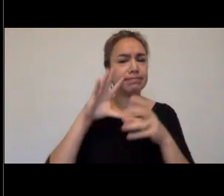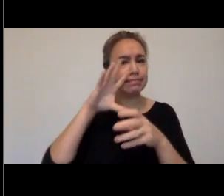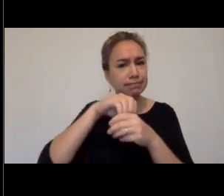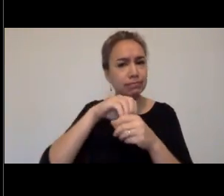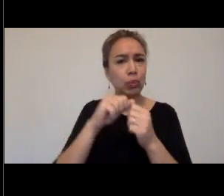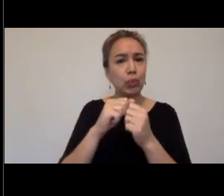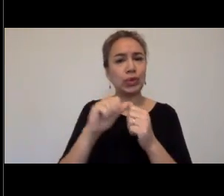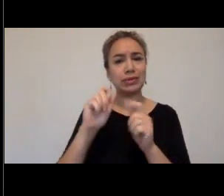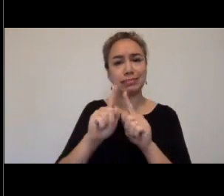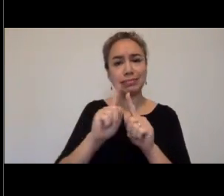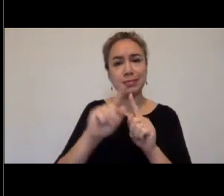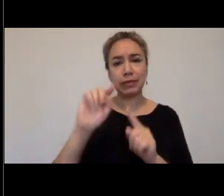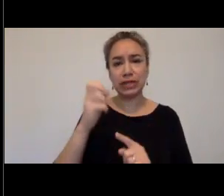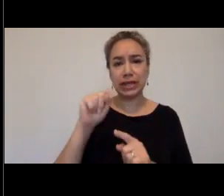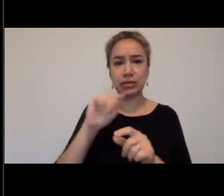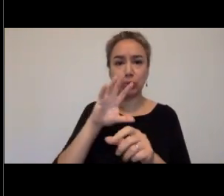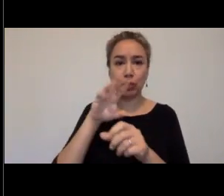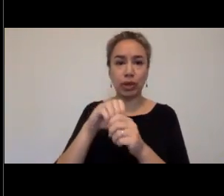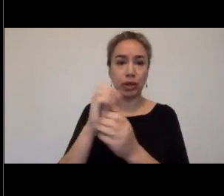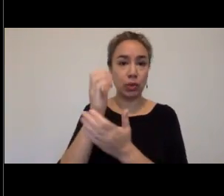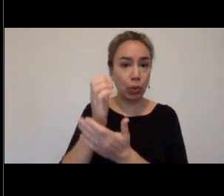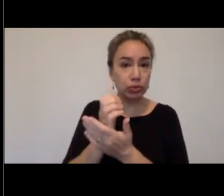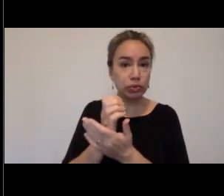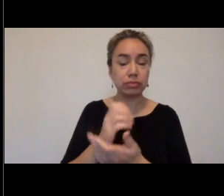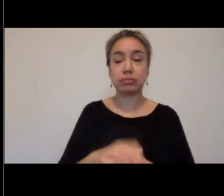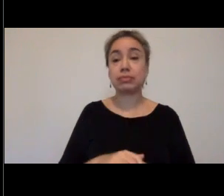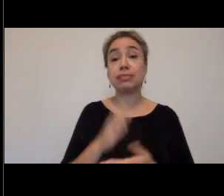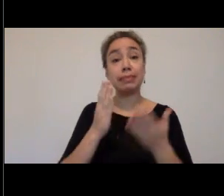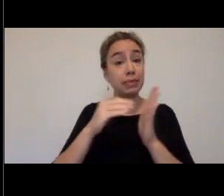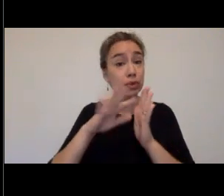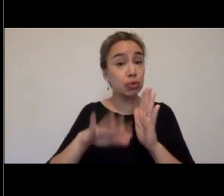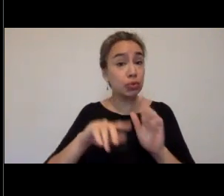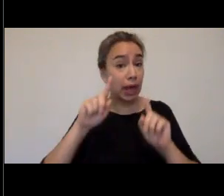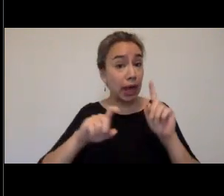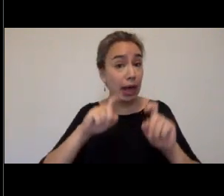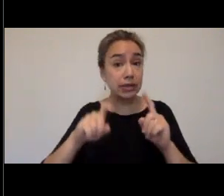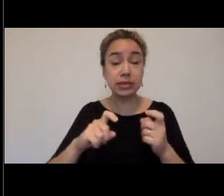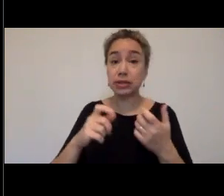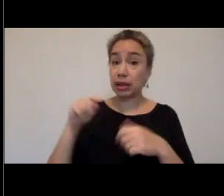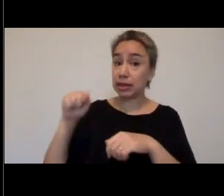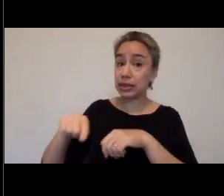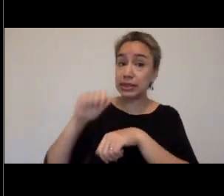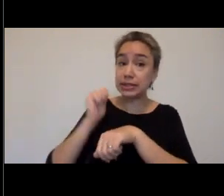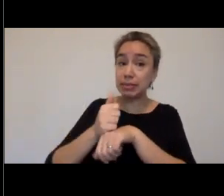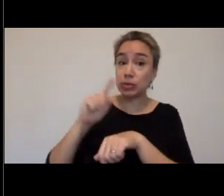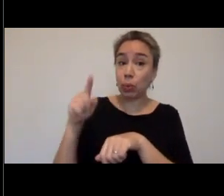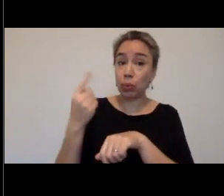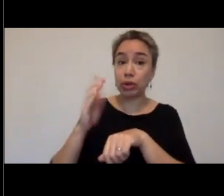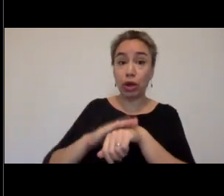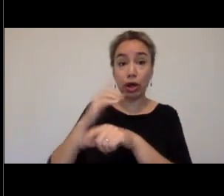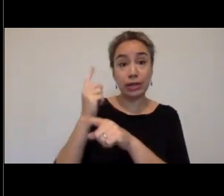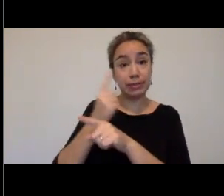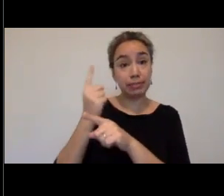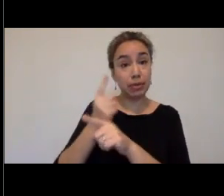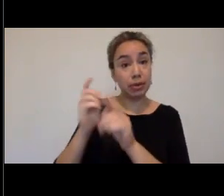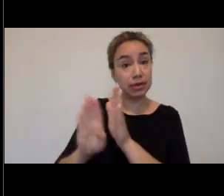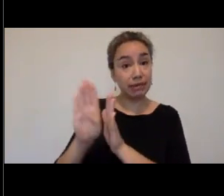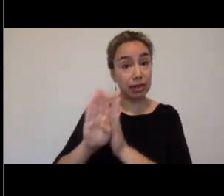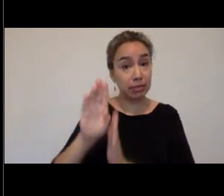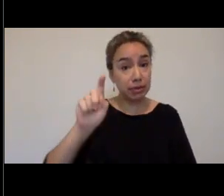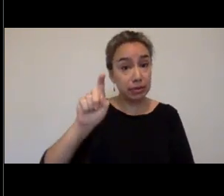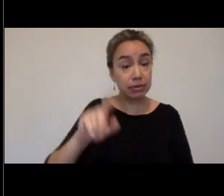right? So you can ask them to ask questions such as, is this based solely on typical development, right? We can even if we're not reading